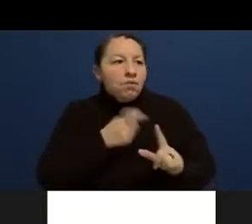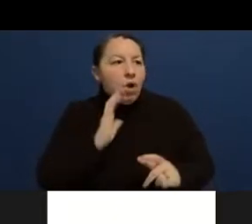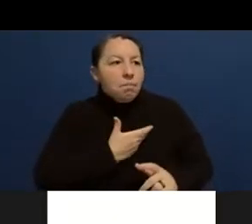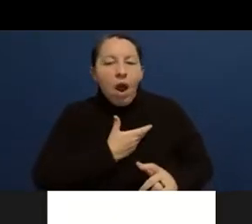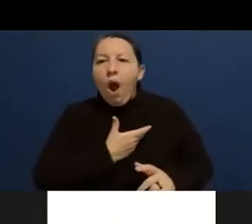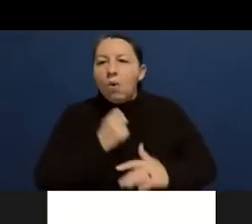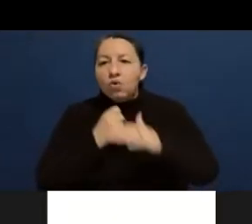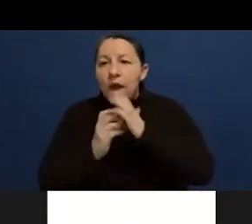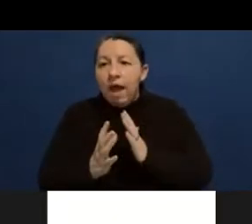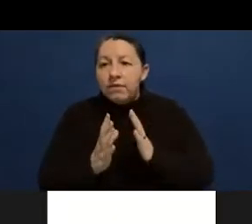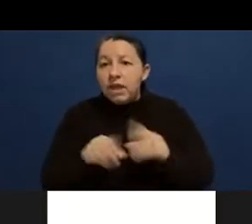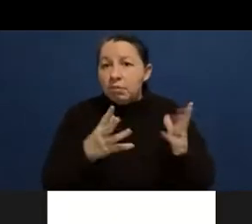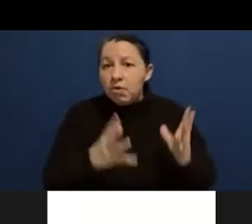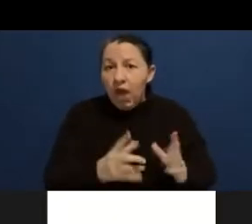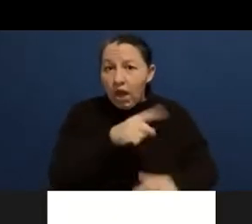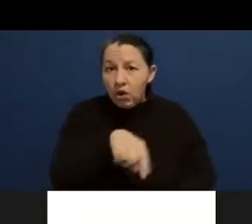trafficking providers, that they may